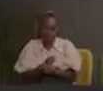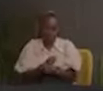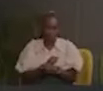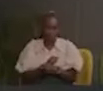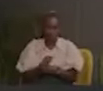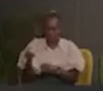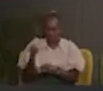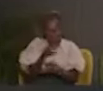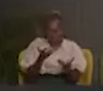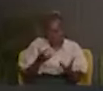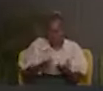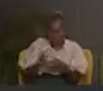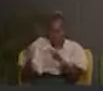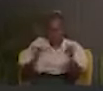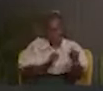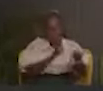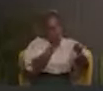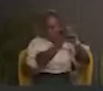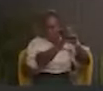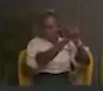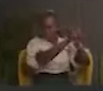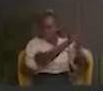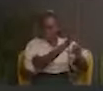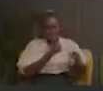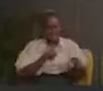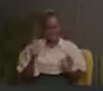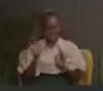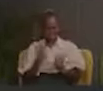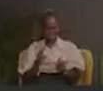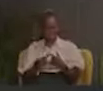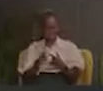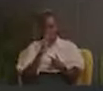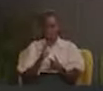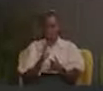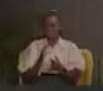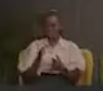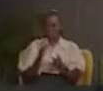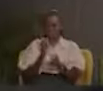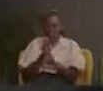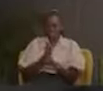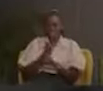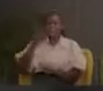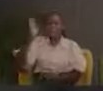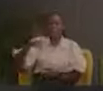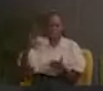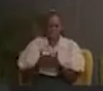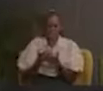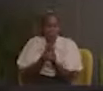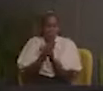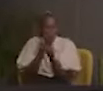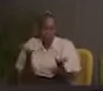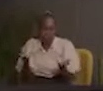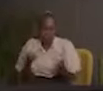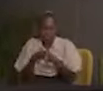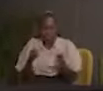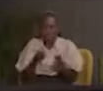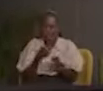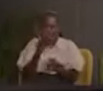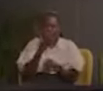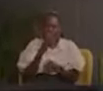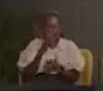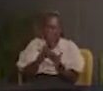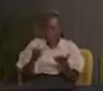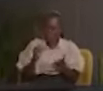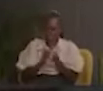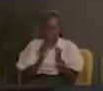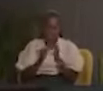You want to move mountains? I hate to be a bearer of bad news, but there are certain assumptions in that process that if you don't go